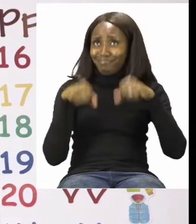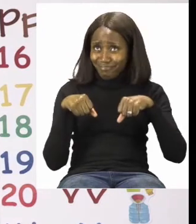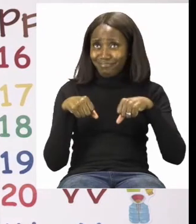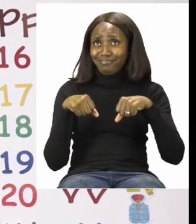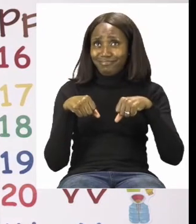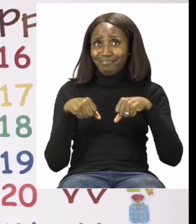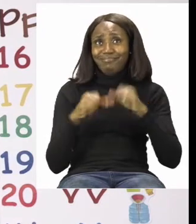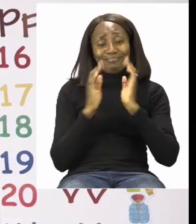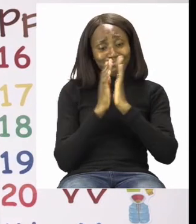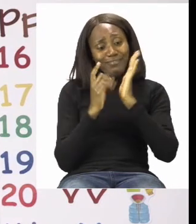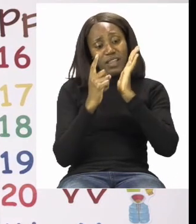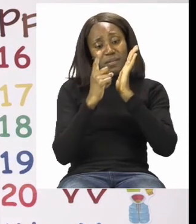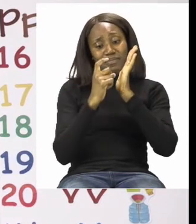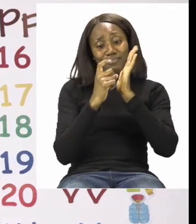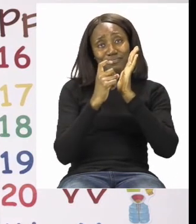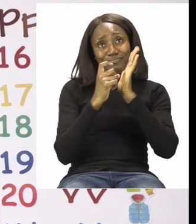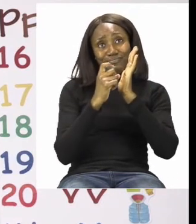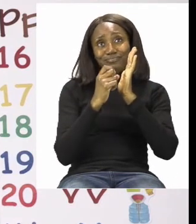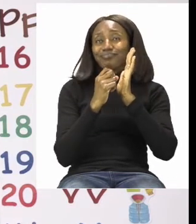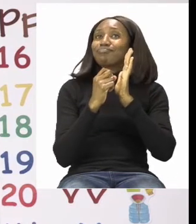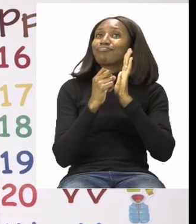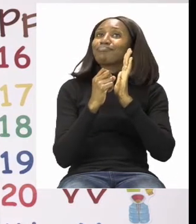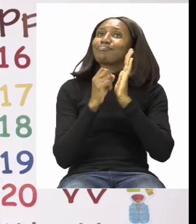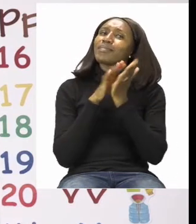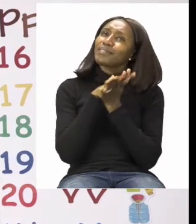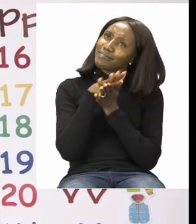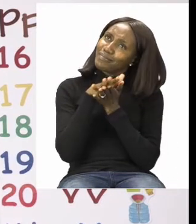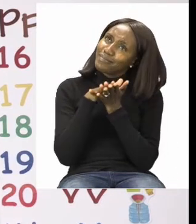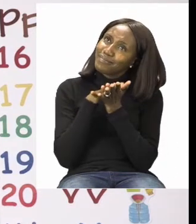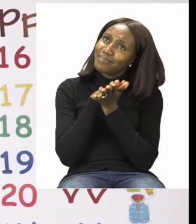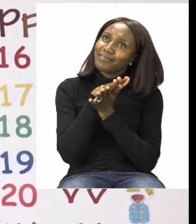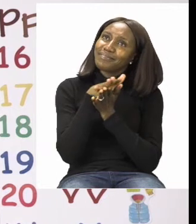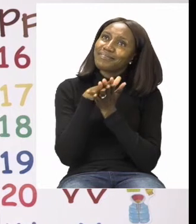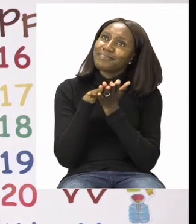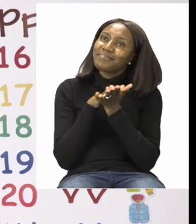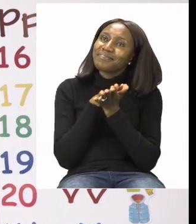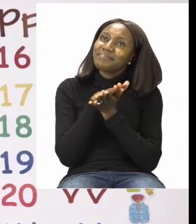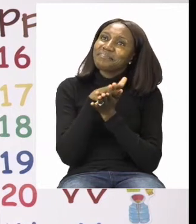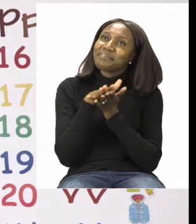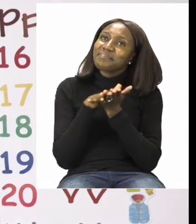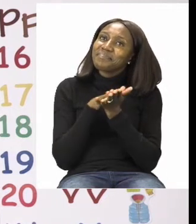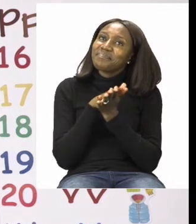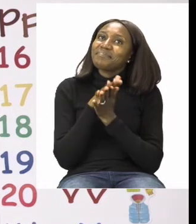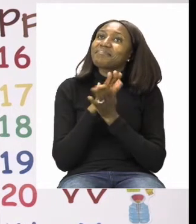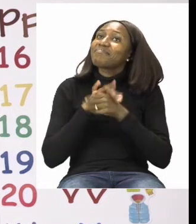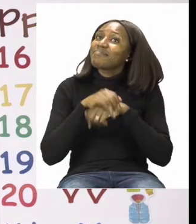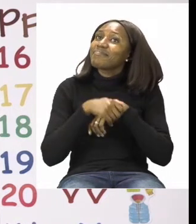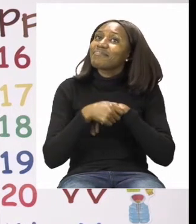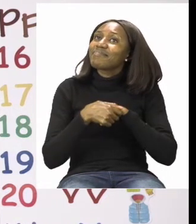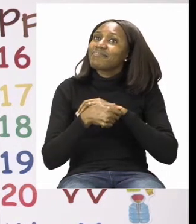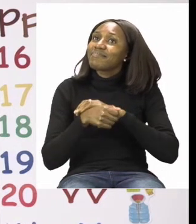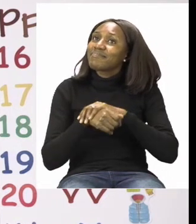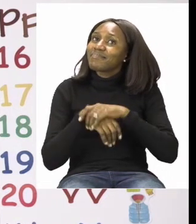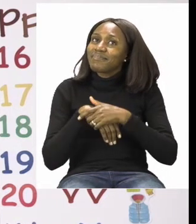our sanitizer and then we rub inside our hands, around